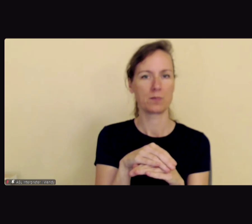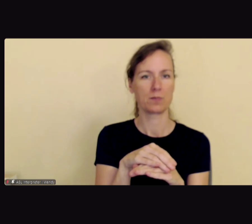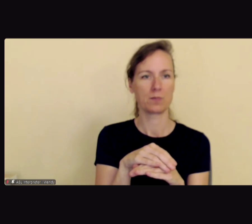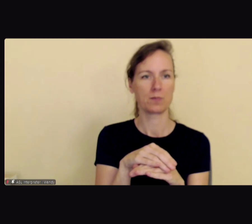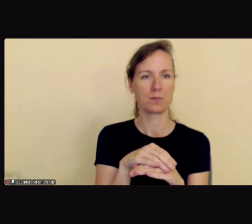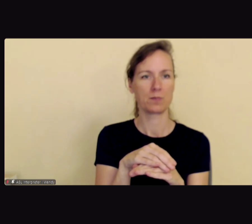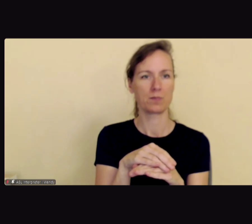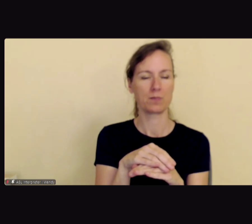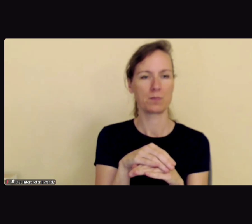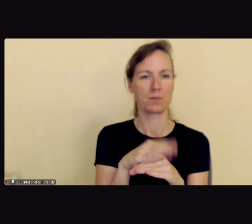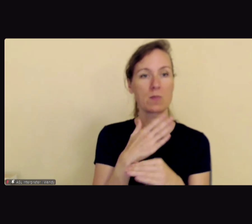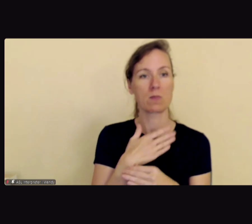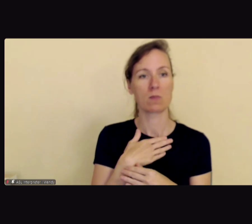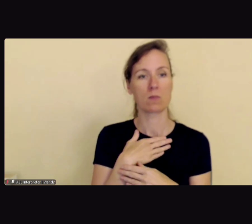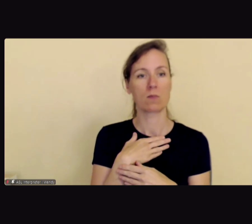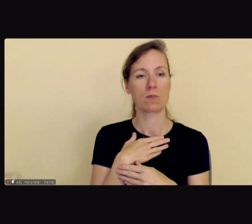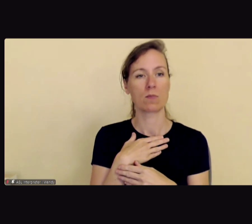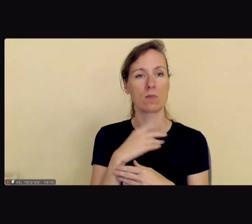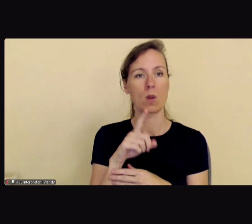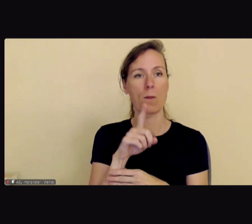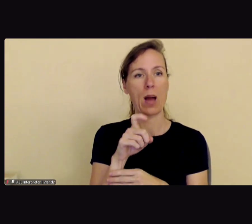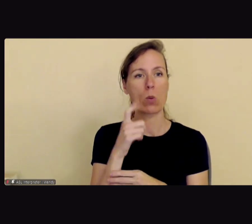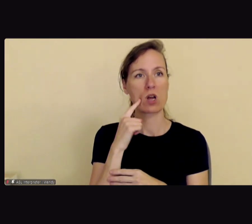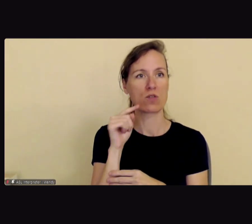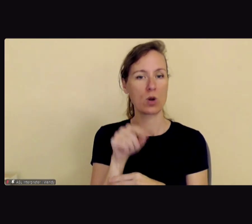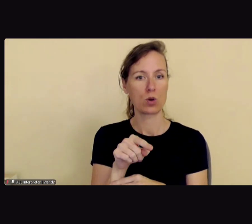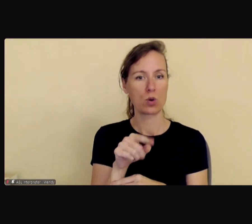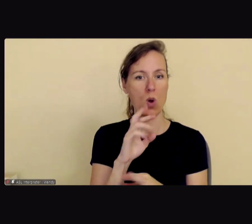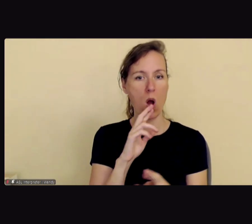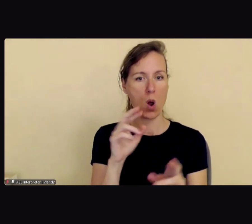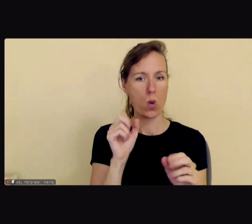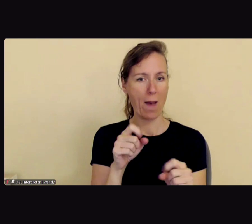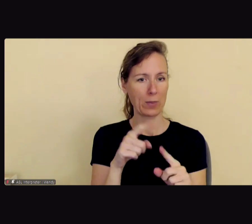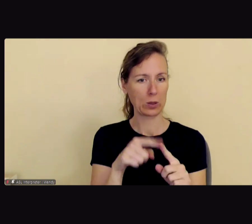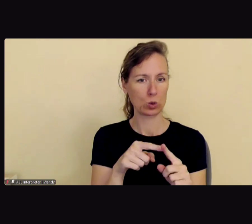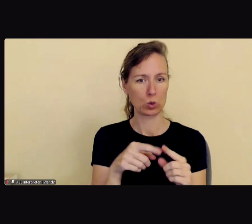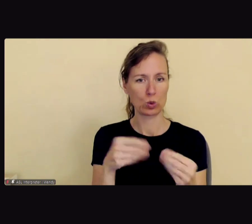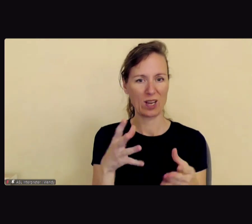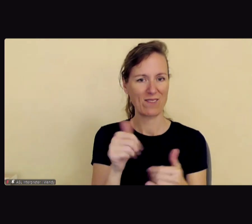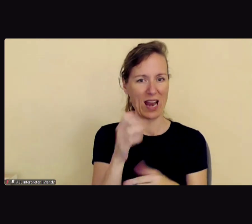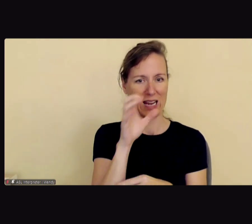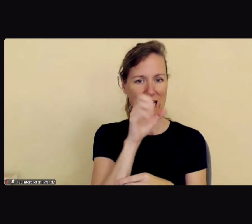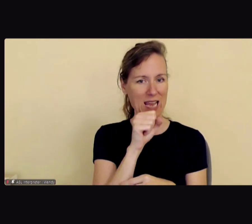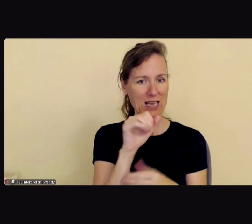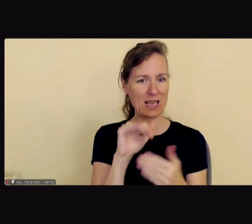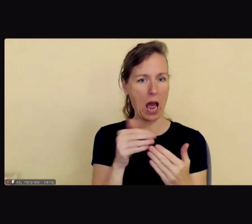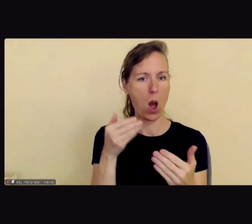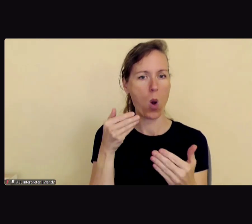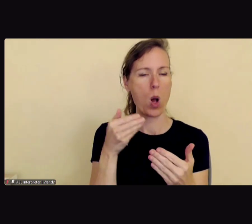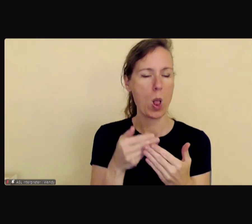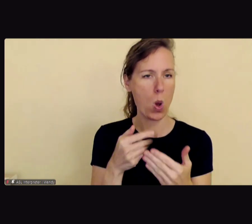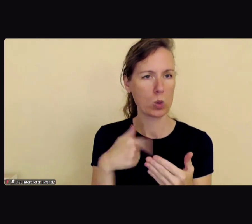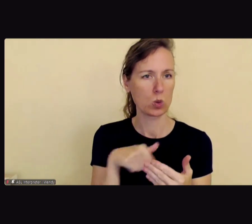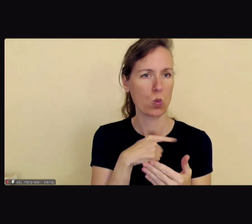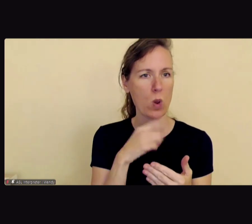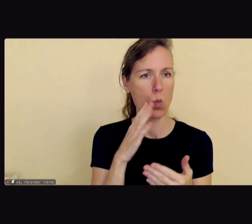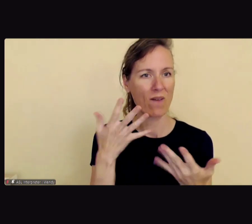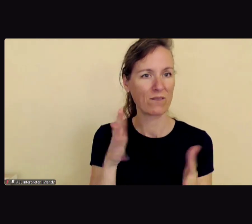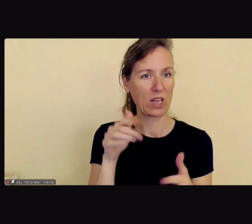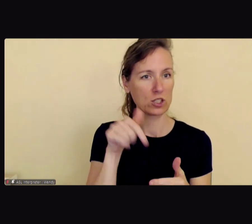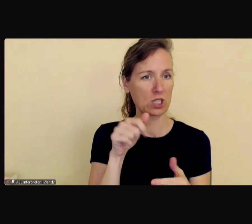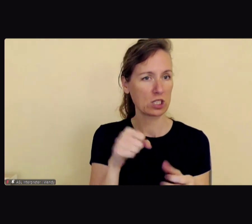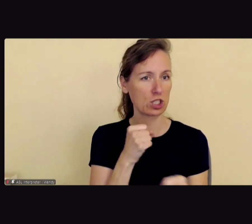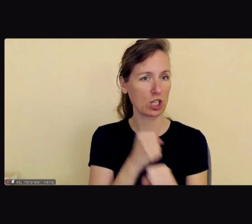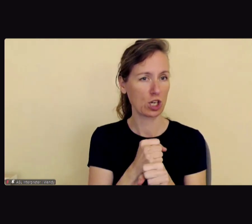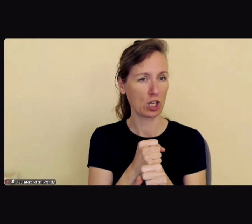hazard any kind of guess tonight as to how close to 845 we're going to finish the year? Or do you want to noodle on that? I mean, Yeah, let